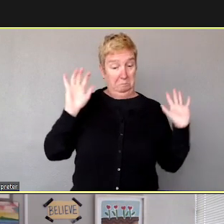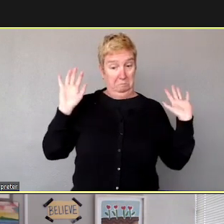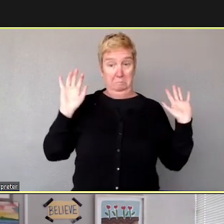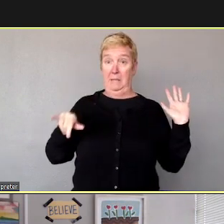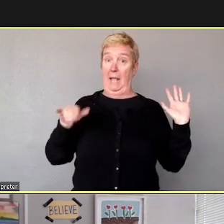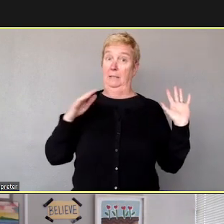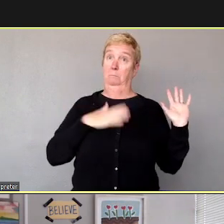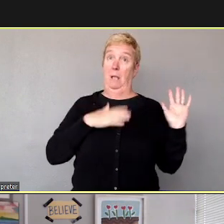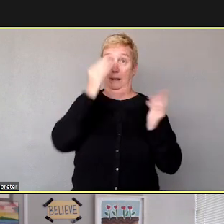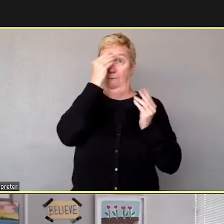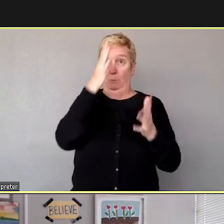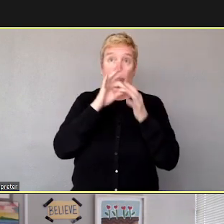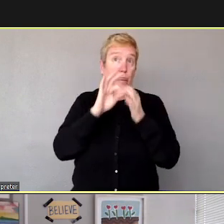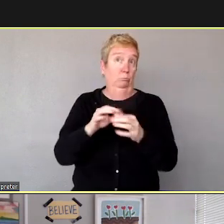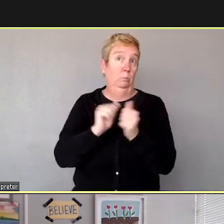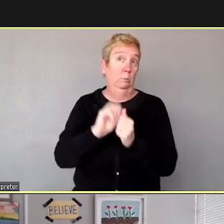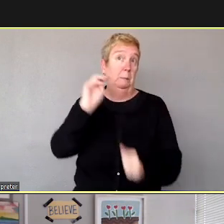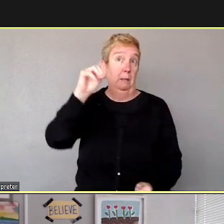for monkeypox.